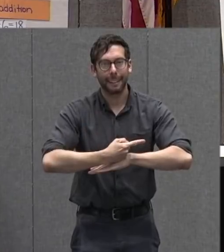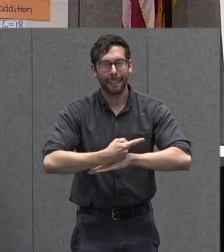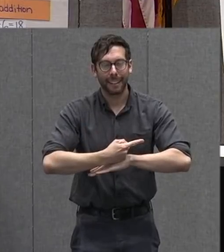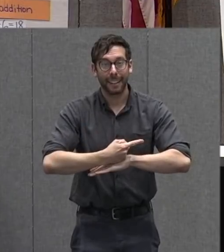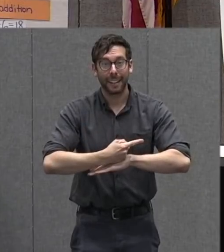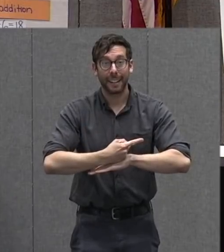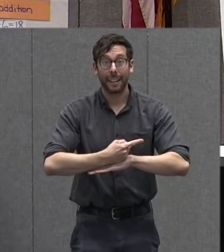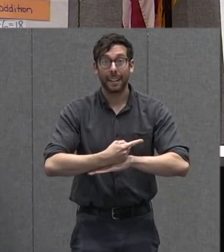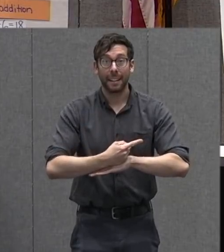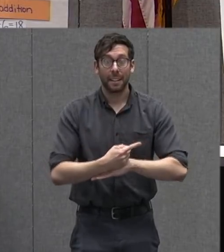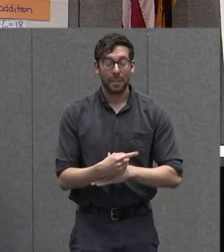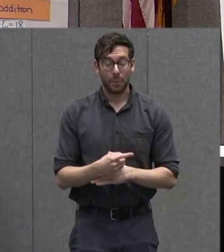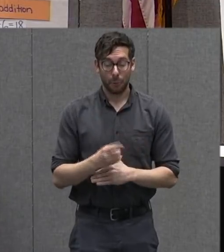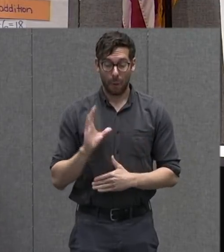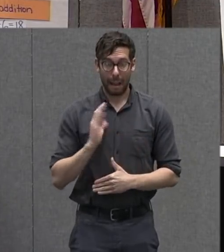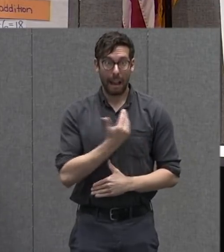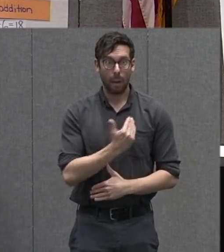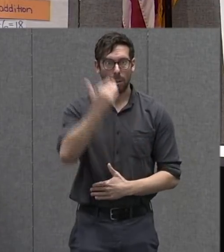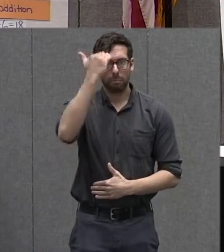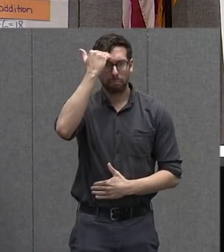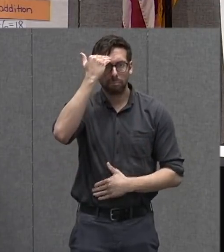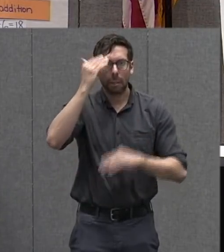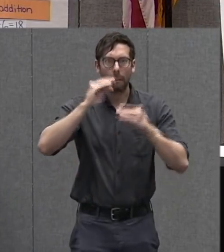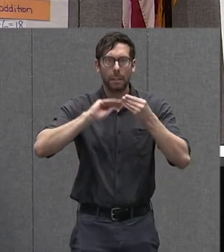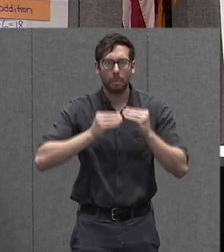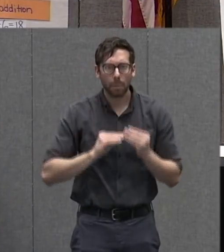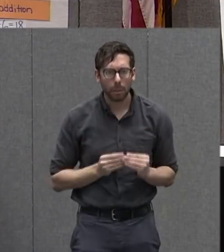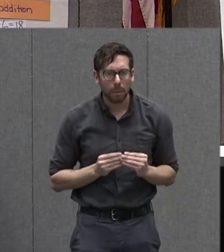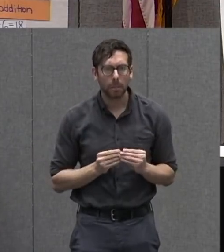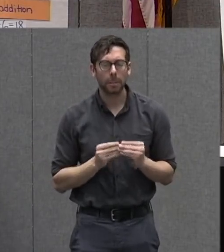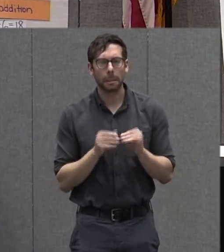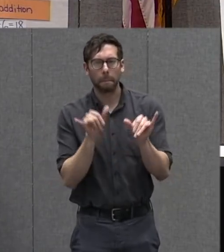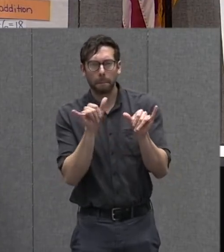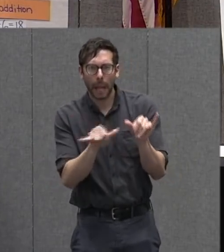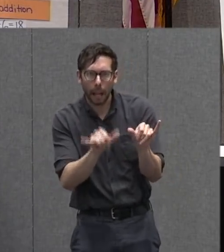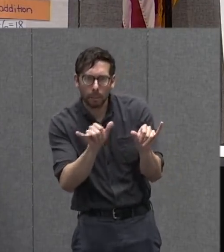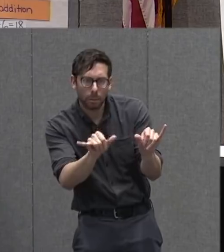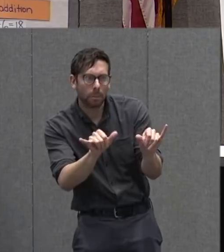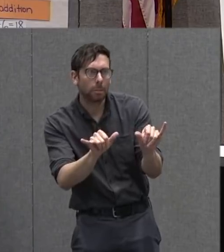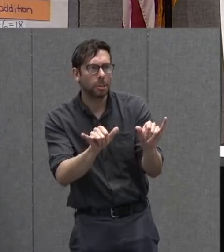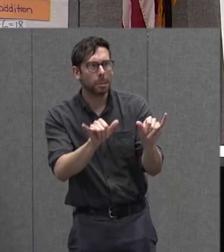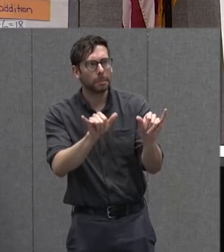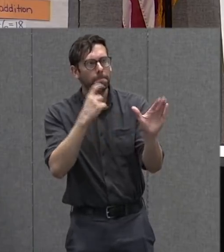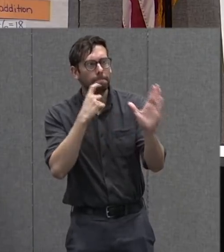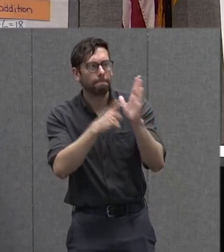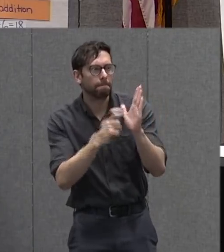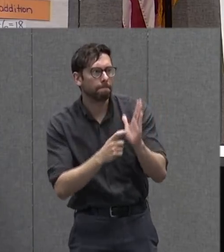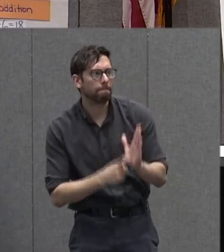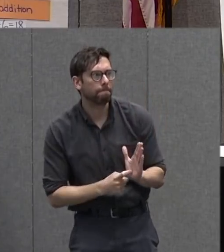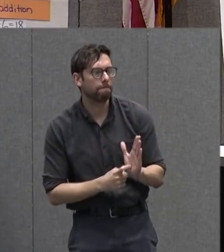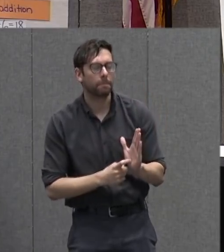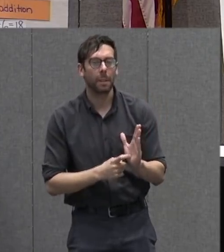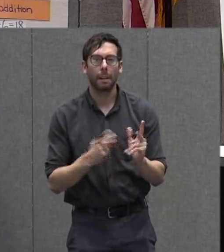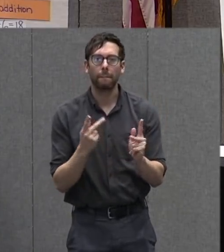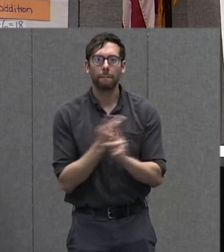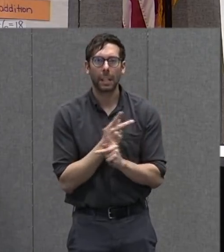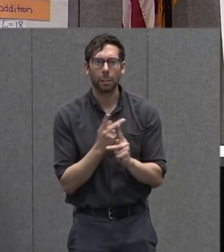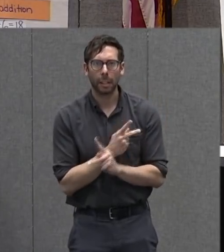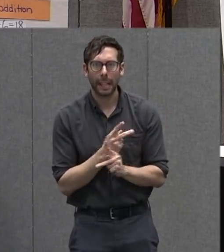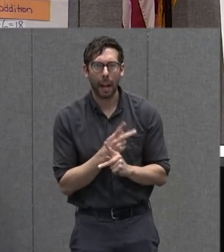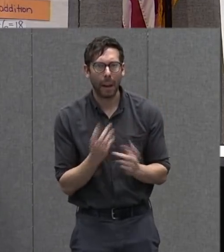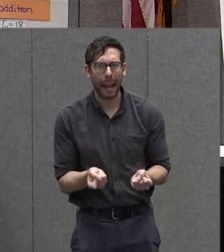we can use what we know about numbers and number patterns to think about figuring out how many in ways that are easy for us to